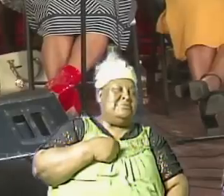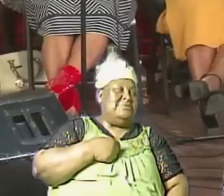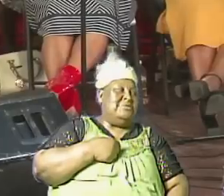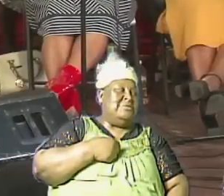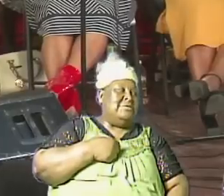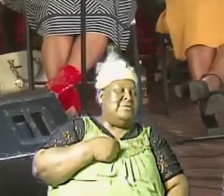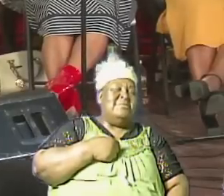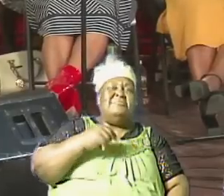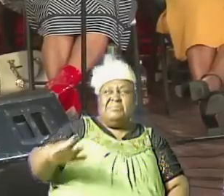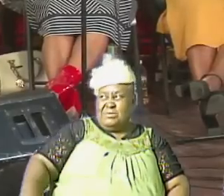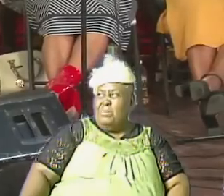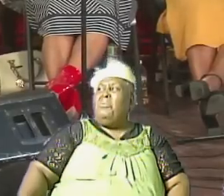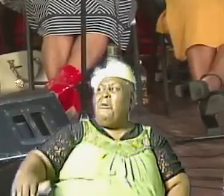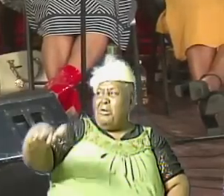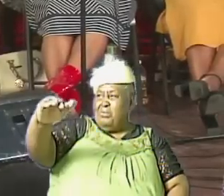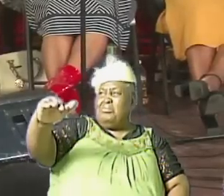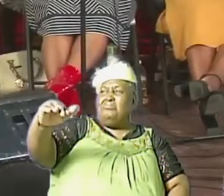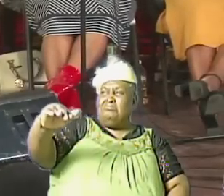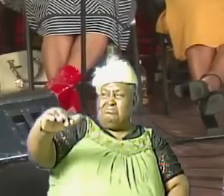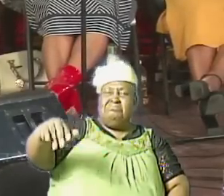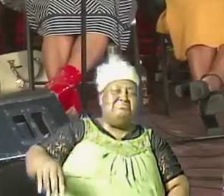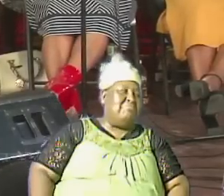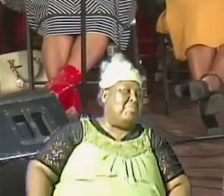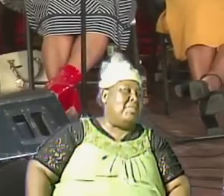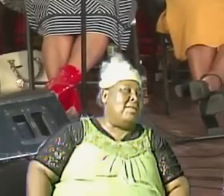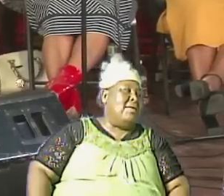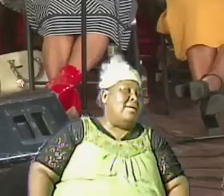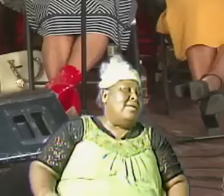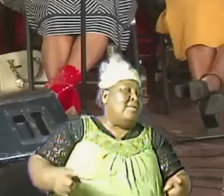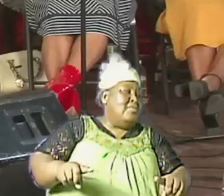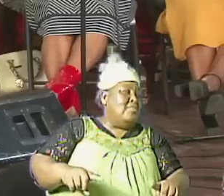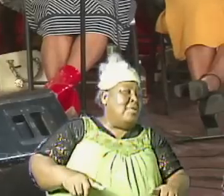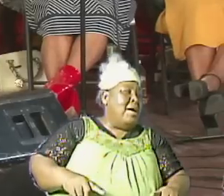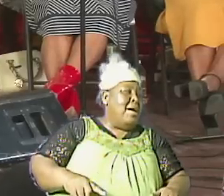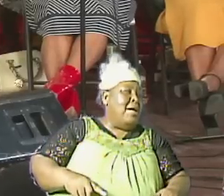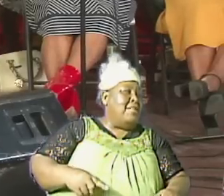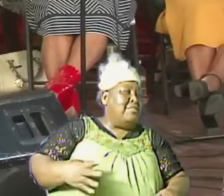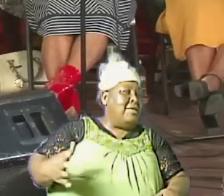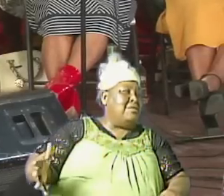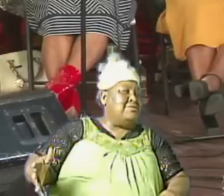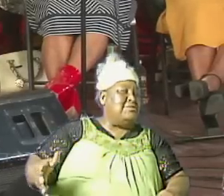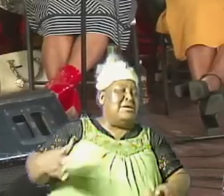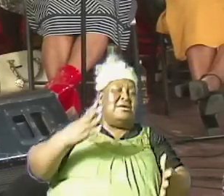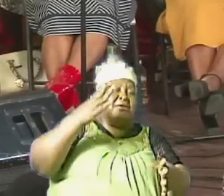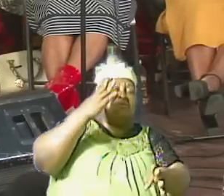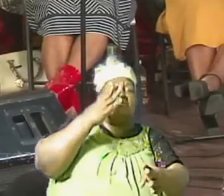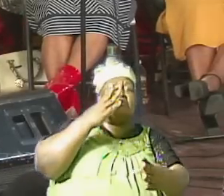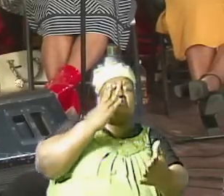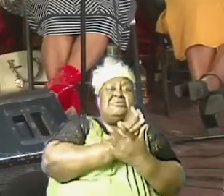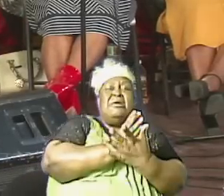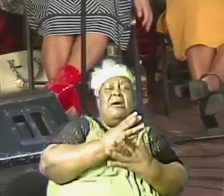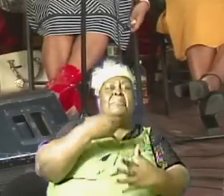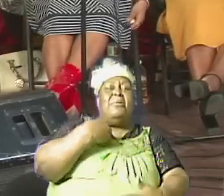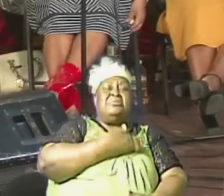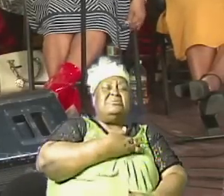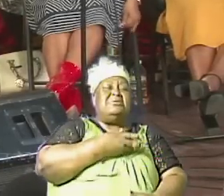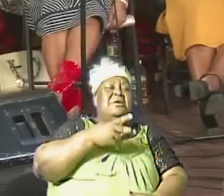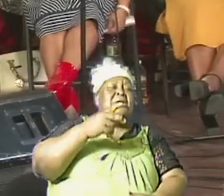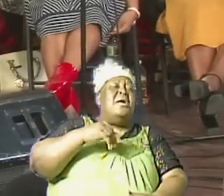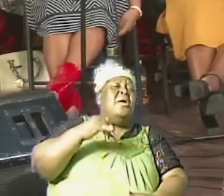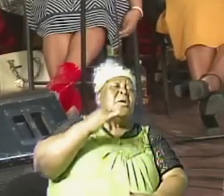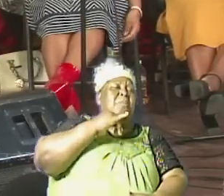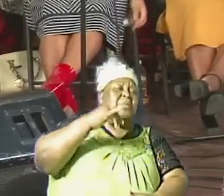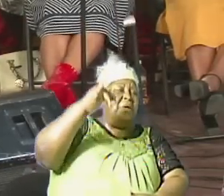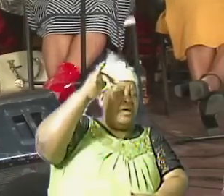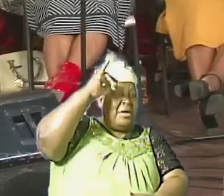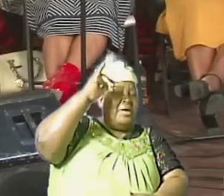Hallelujah. Hallelujah. And while this was a way to prevent us, our parents